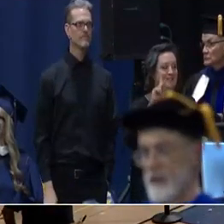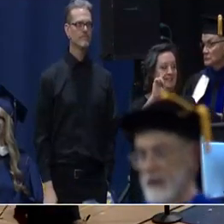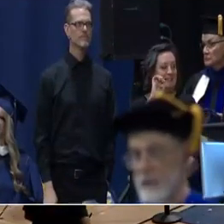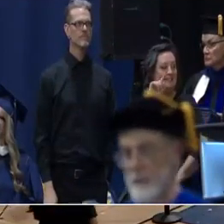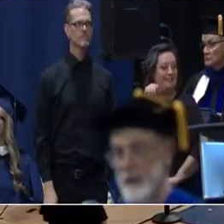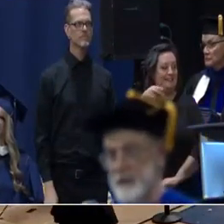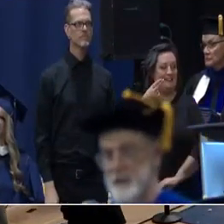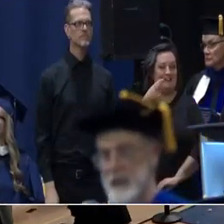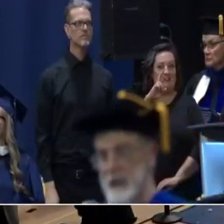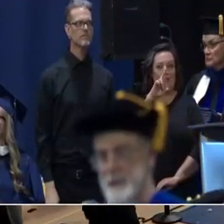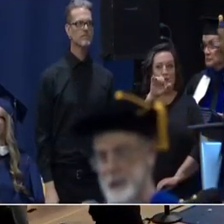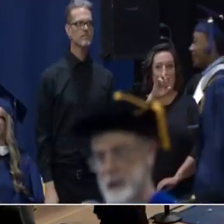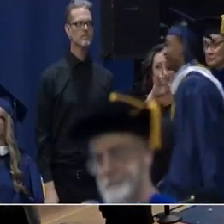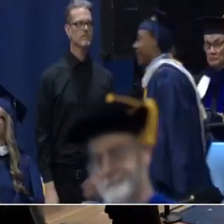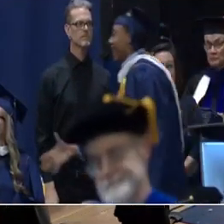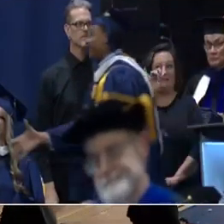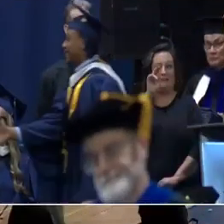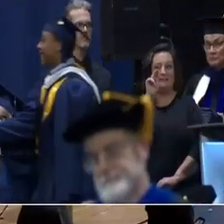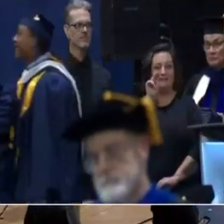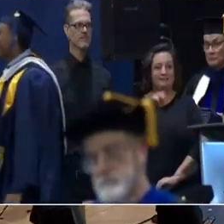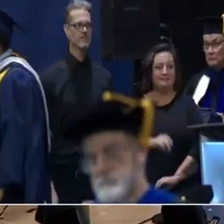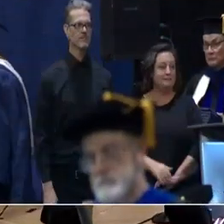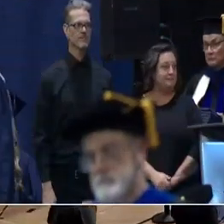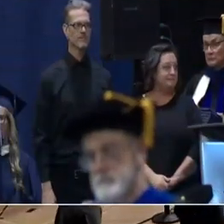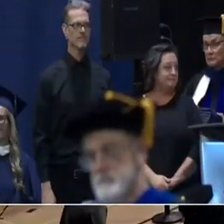Kenneth Rankin.